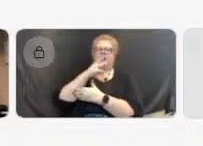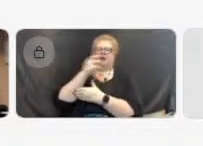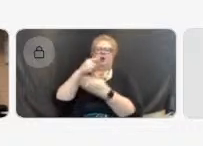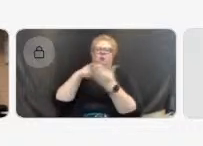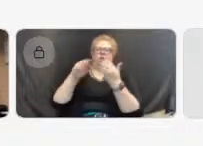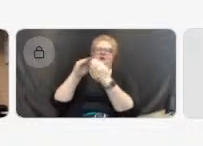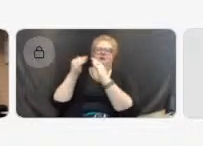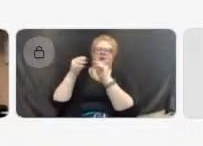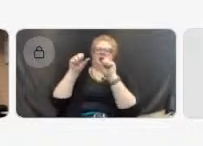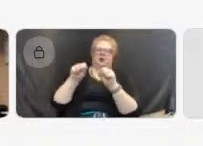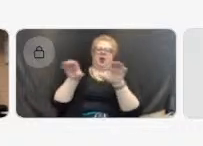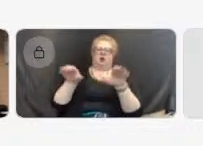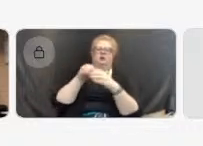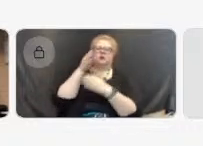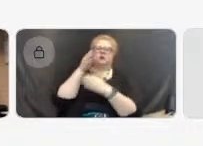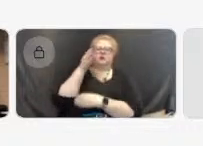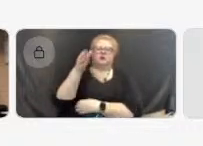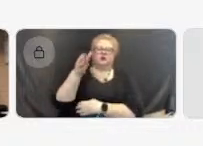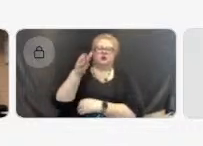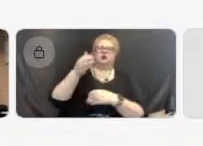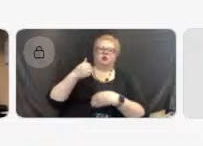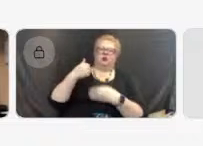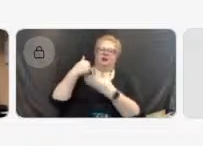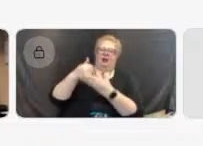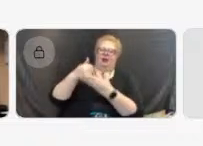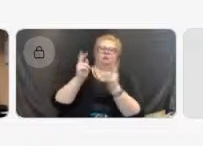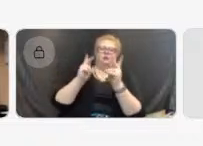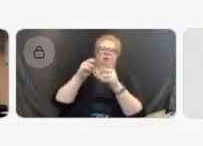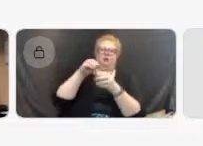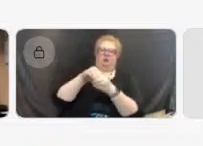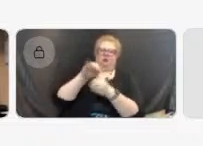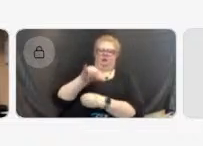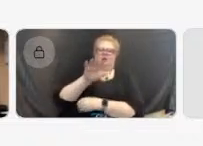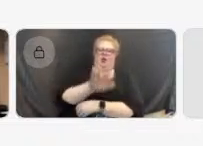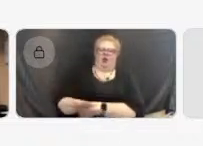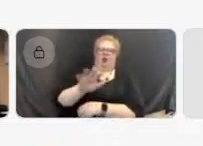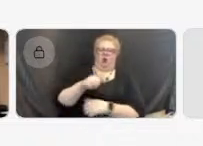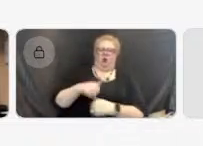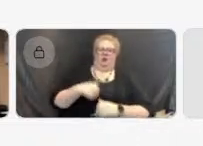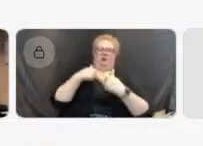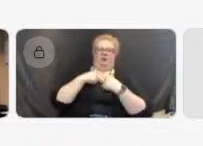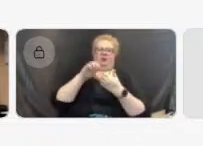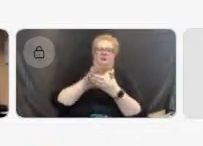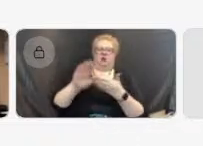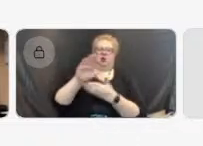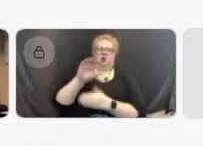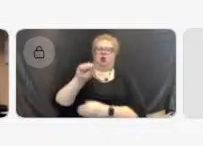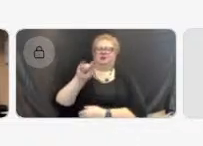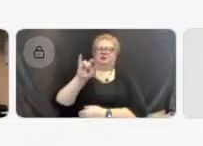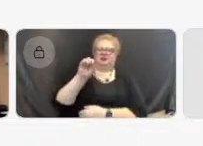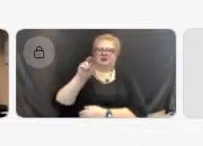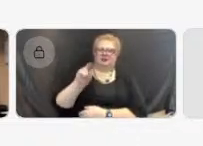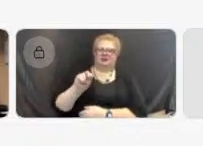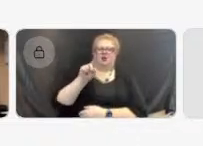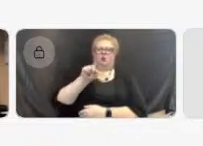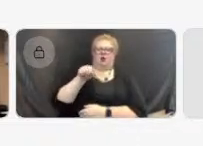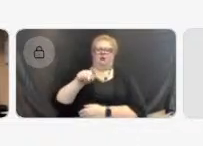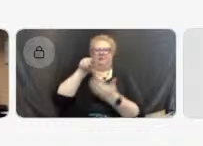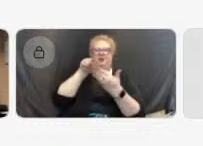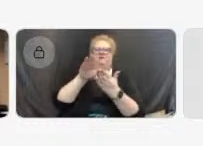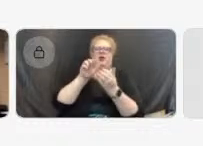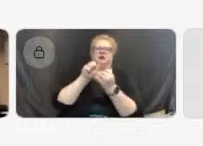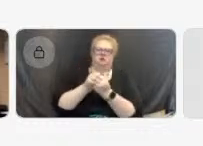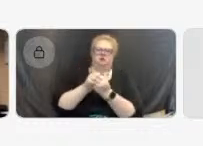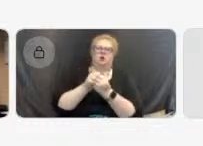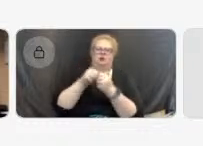in the future, may help the citizens of College Station with their truck traffic issues that they're having to deal